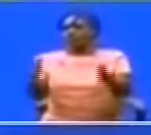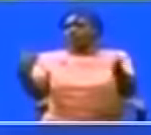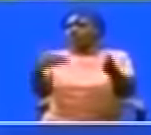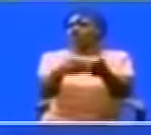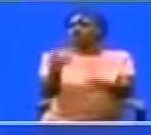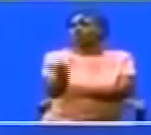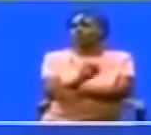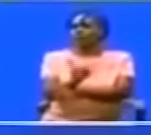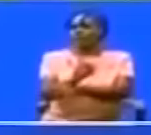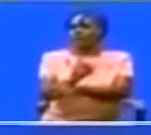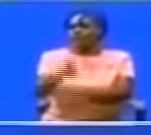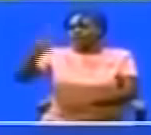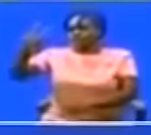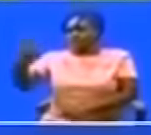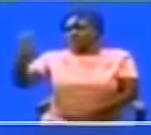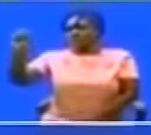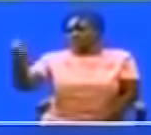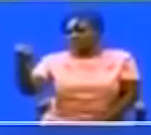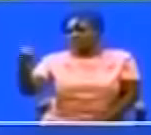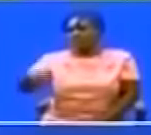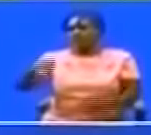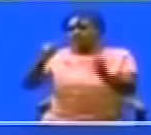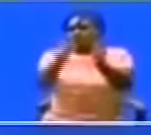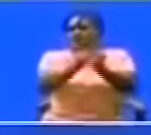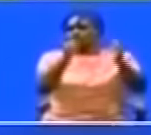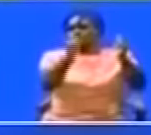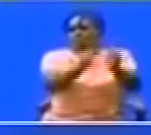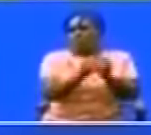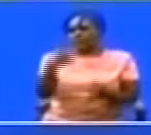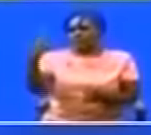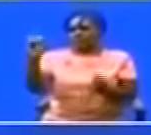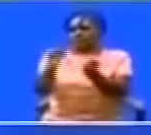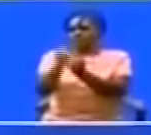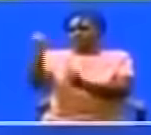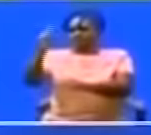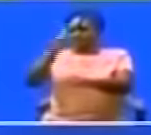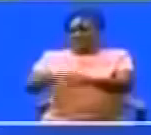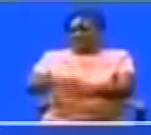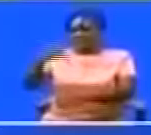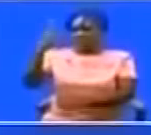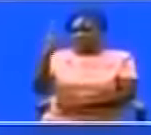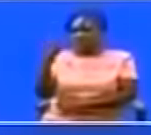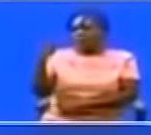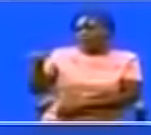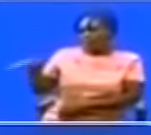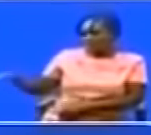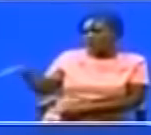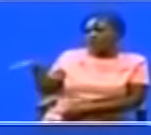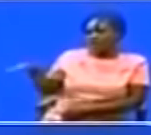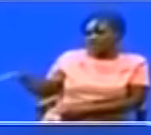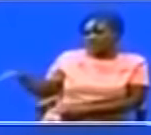be closed on the 25th of October 2015 at 4 a.m. We